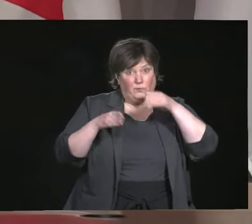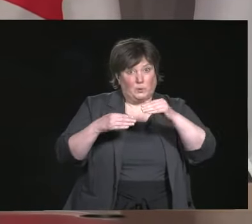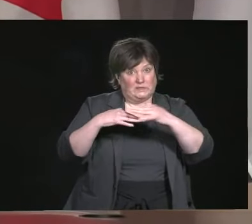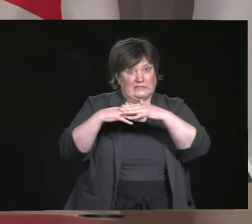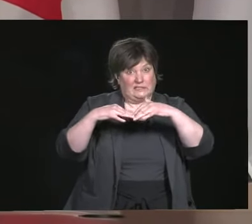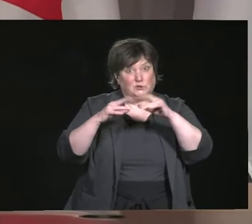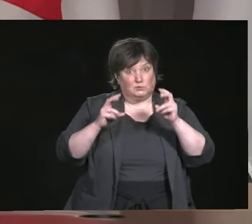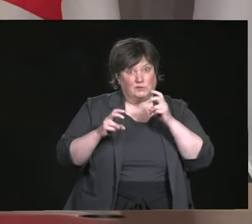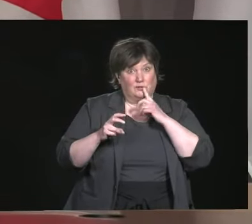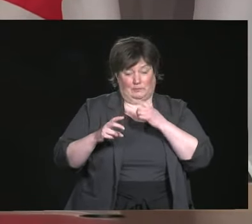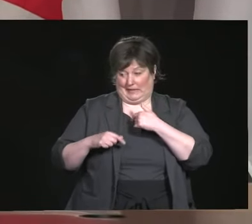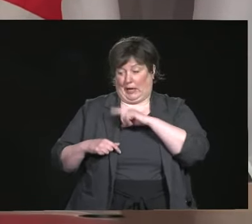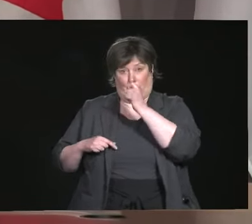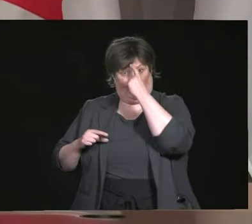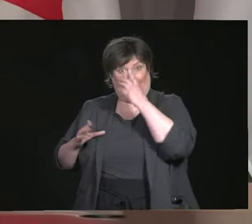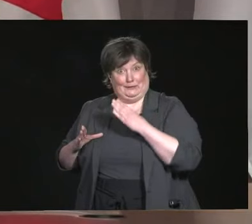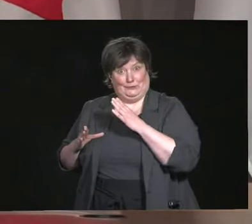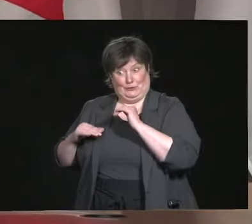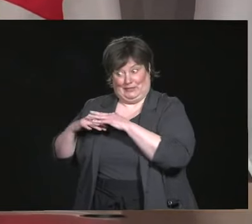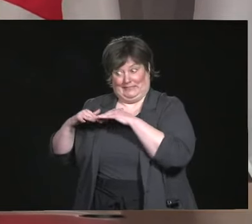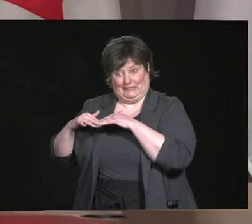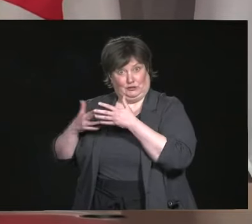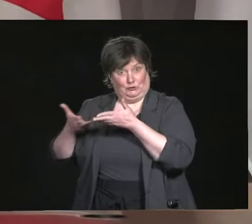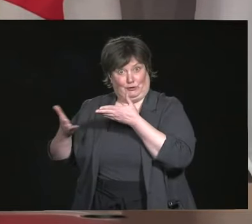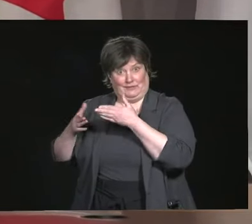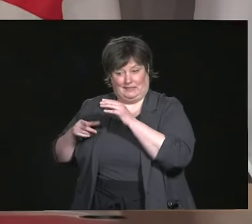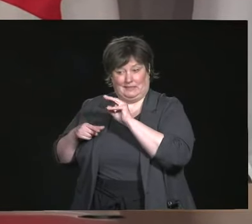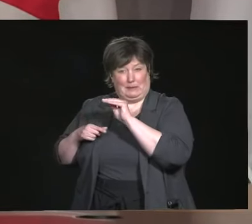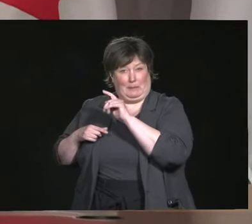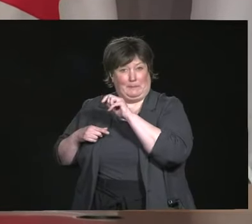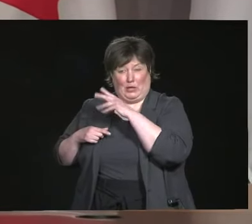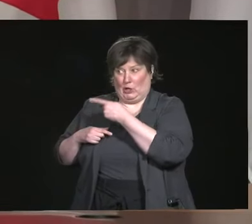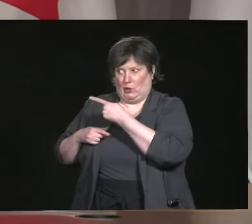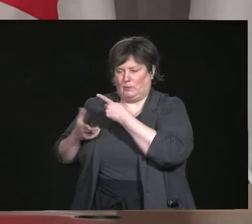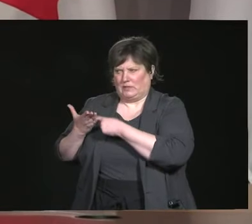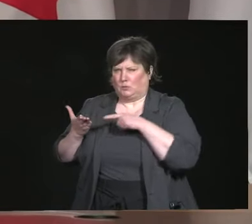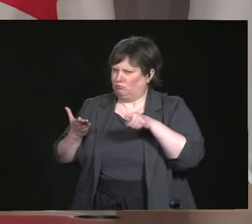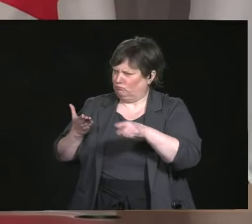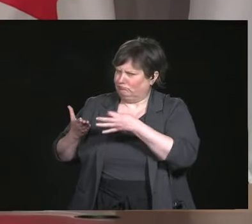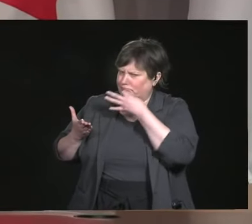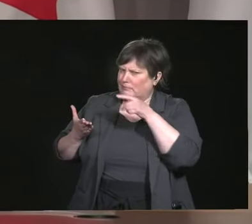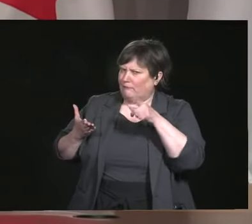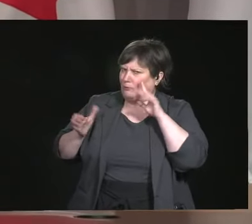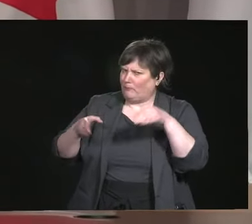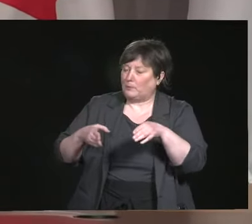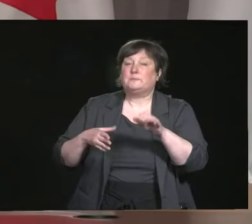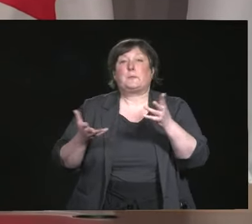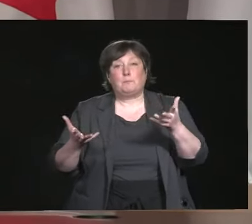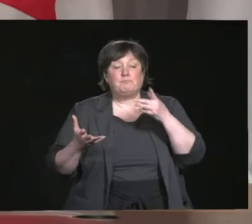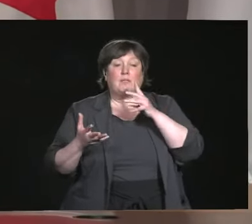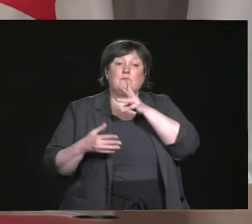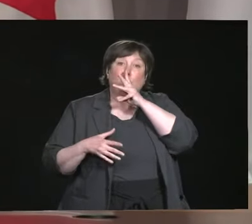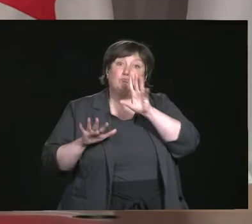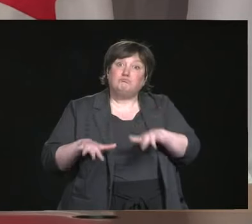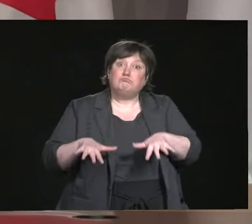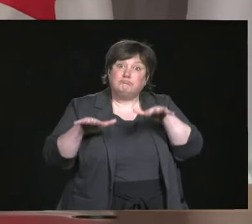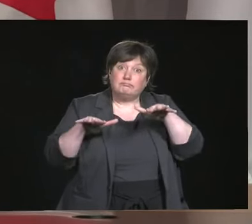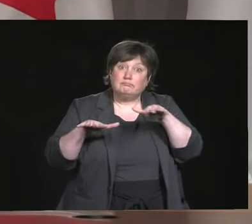work, actually. So look, to the flood point, we are very